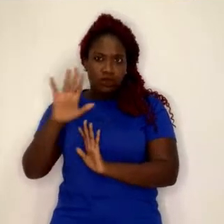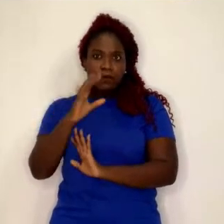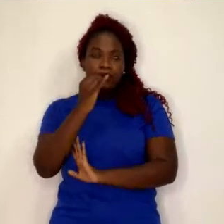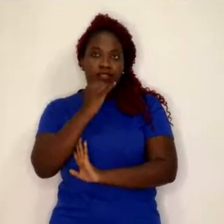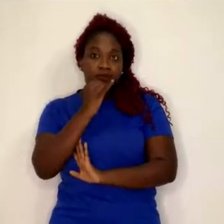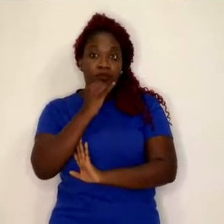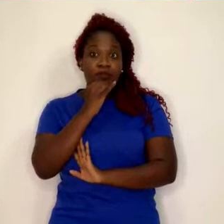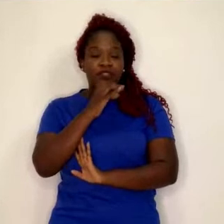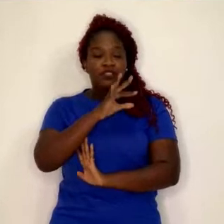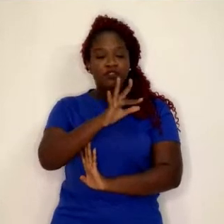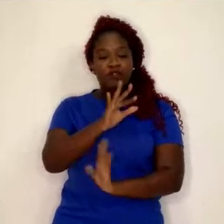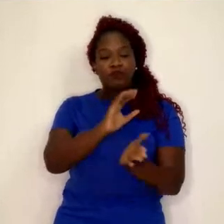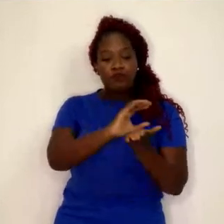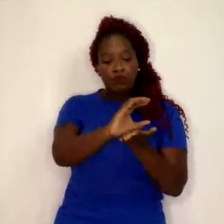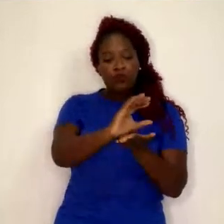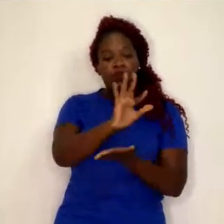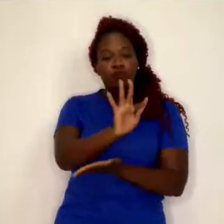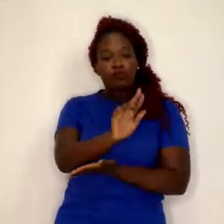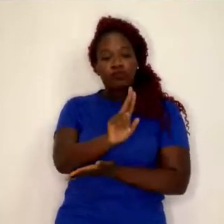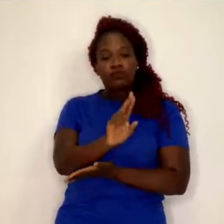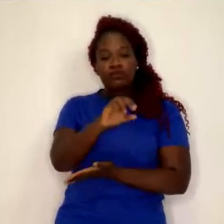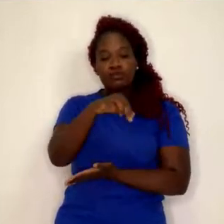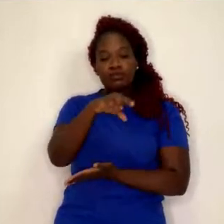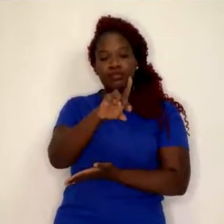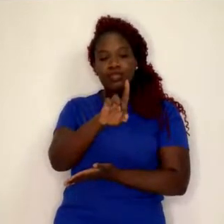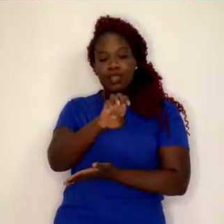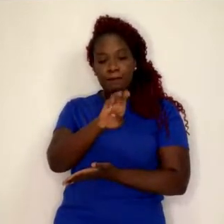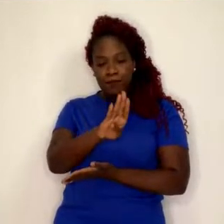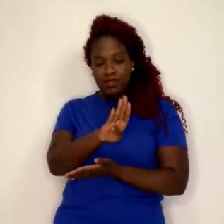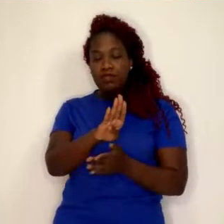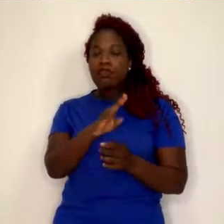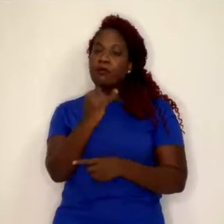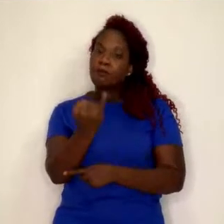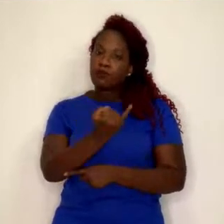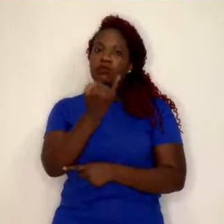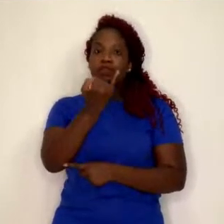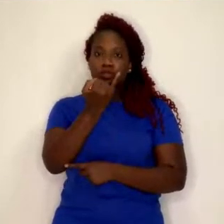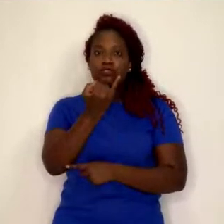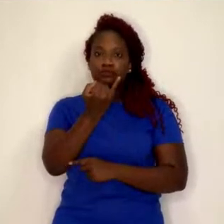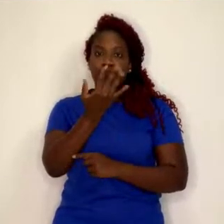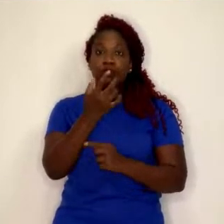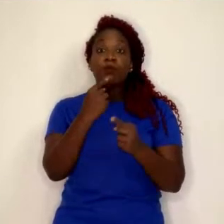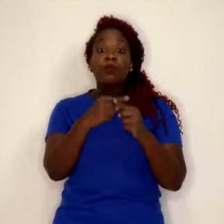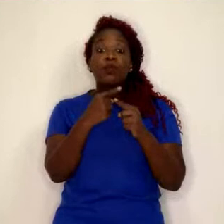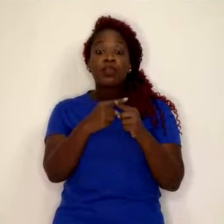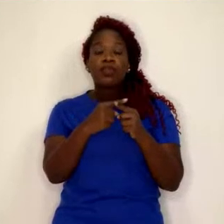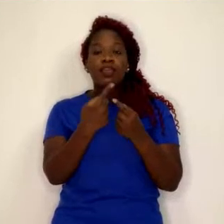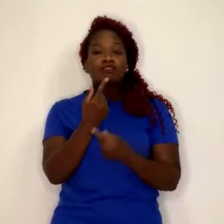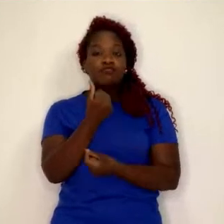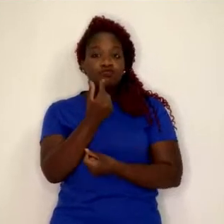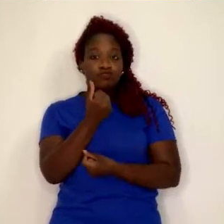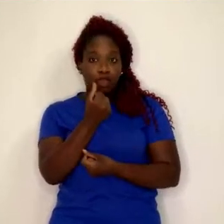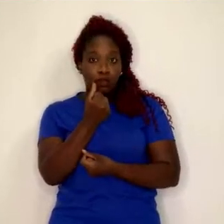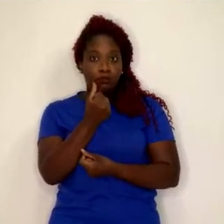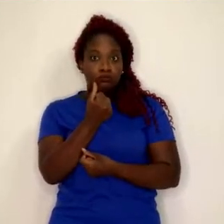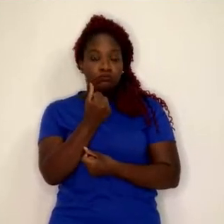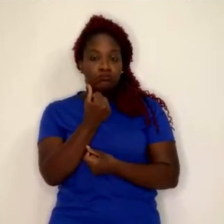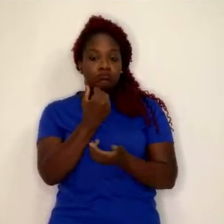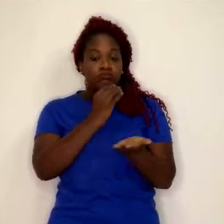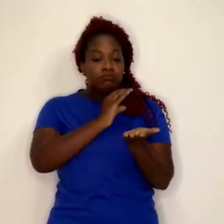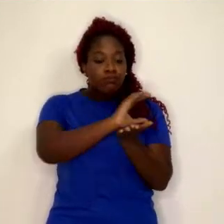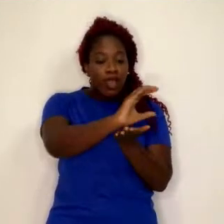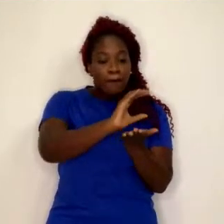project. Let me provide you an example. Fundeb is an essential component of the national education.